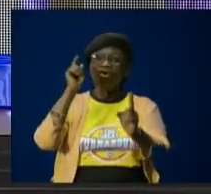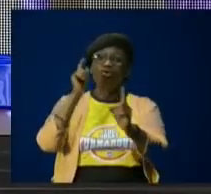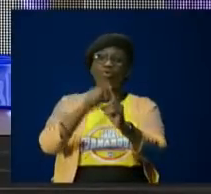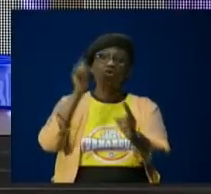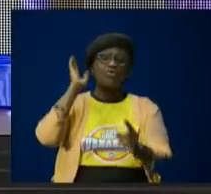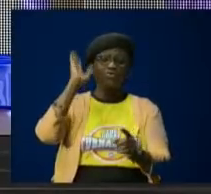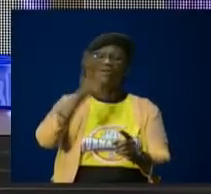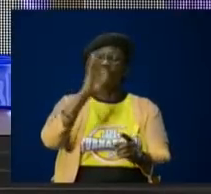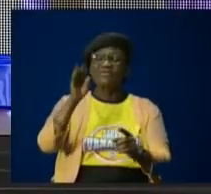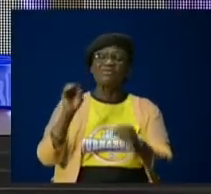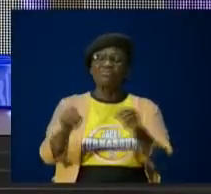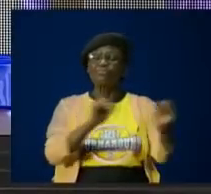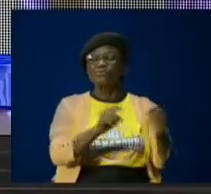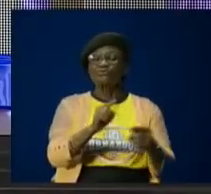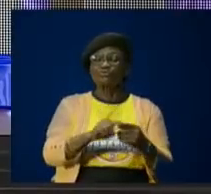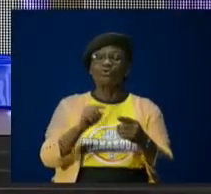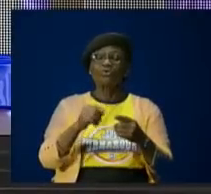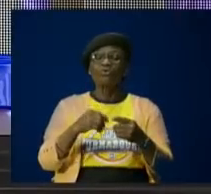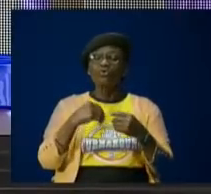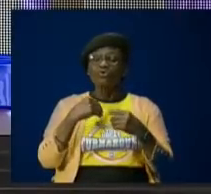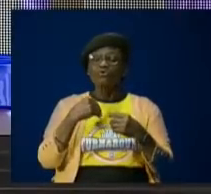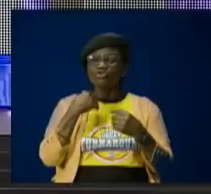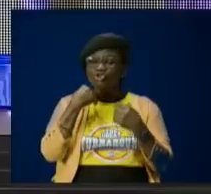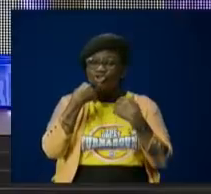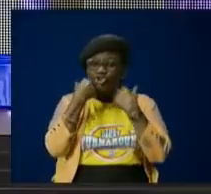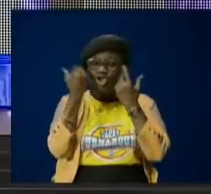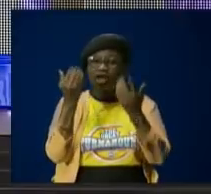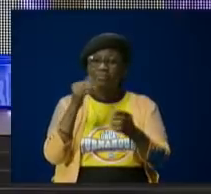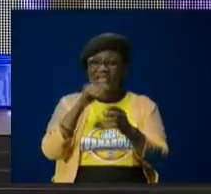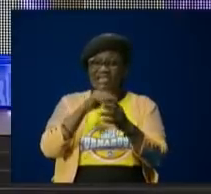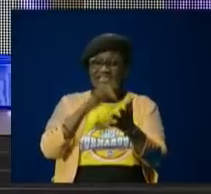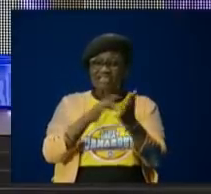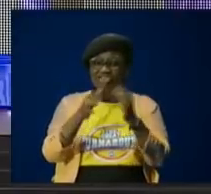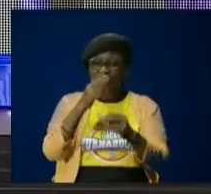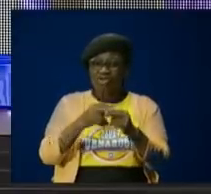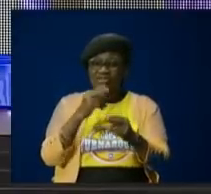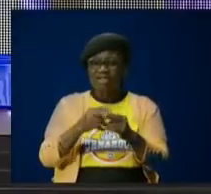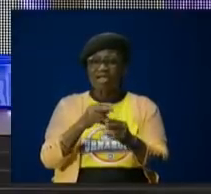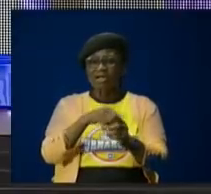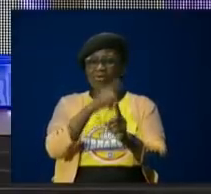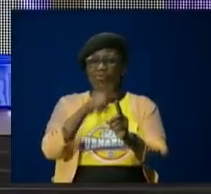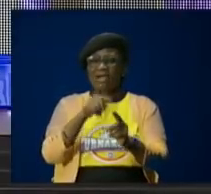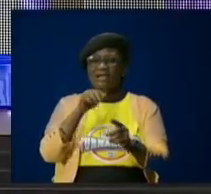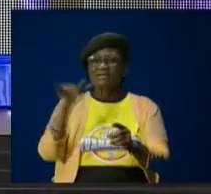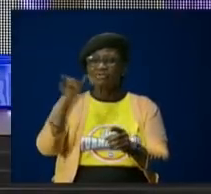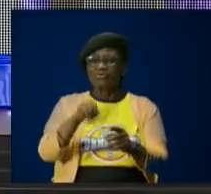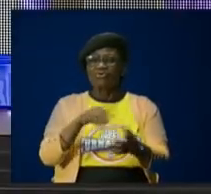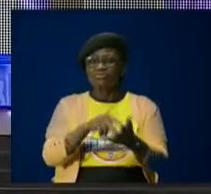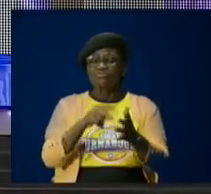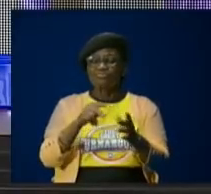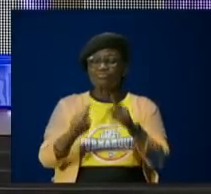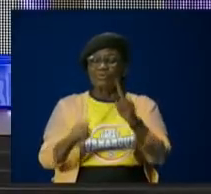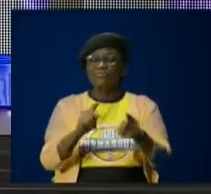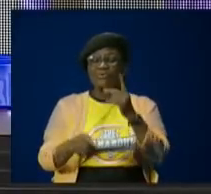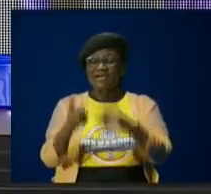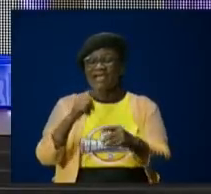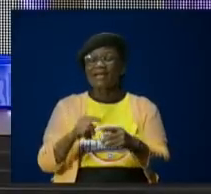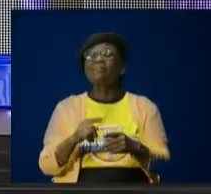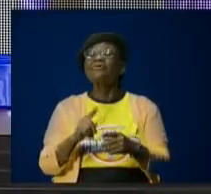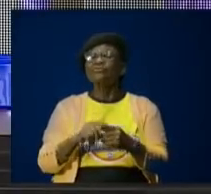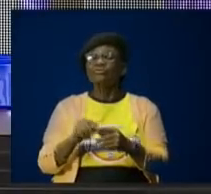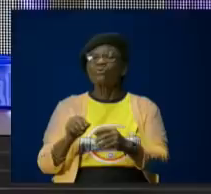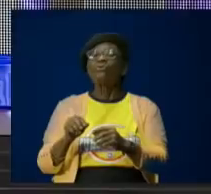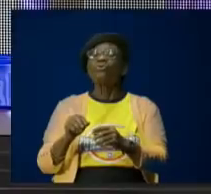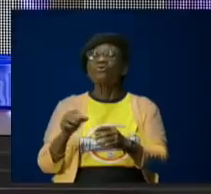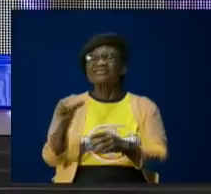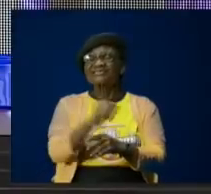Because when those people came to take Paul and Silas out of prison, they begged them to